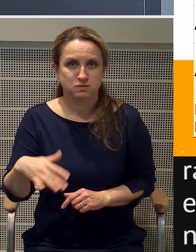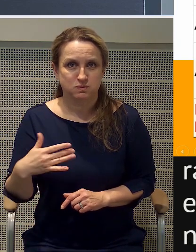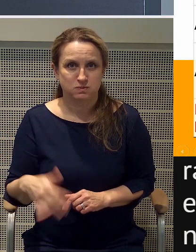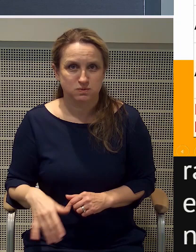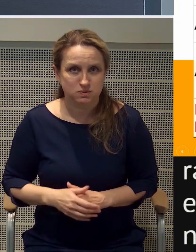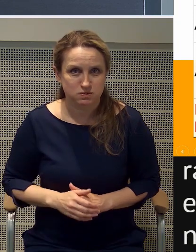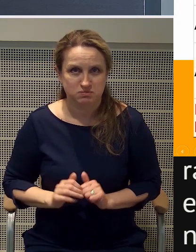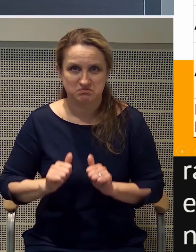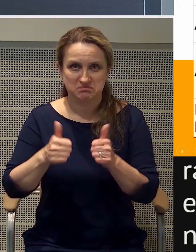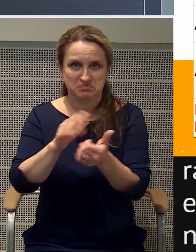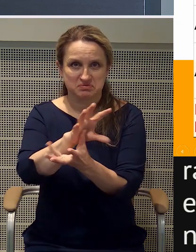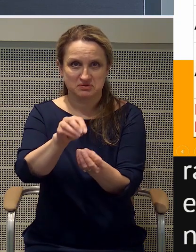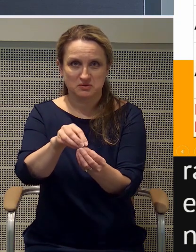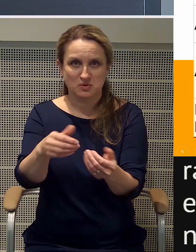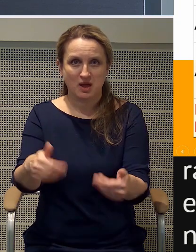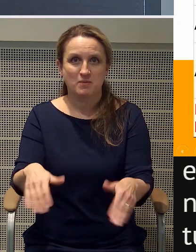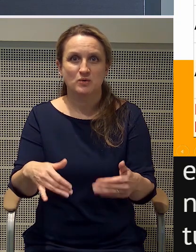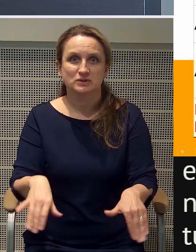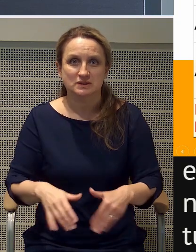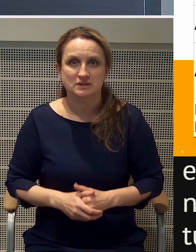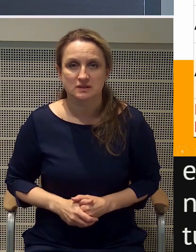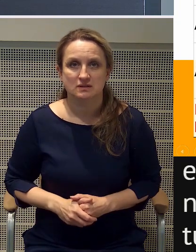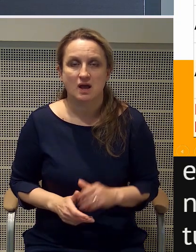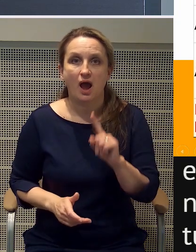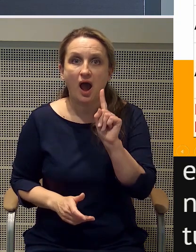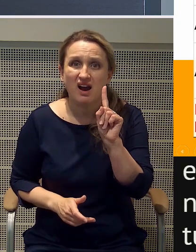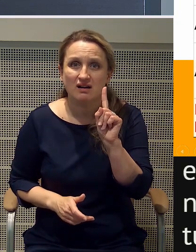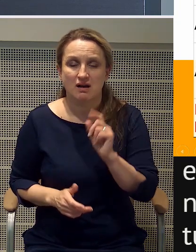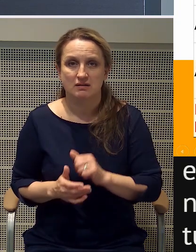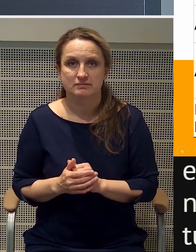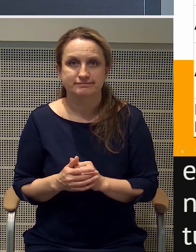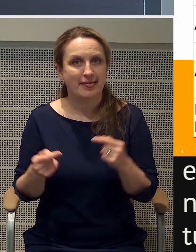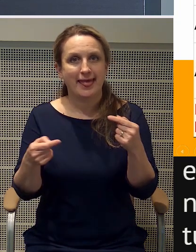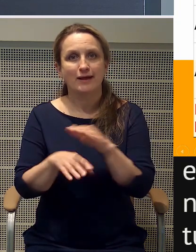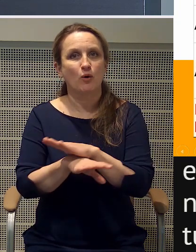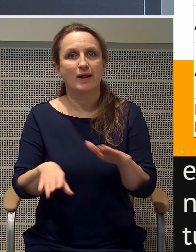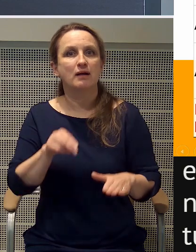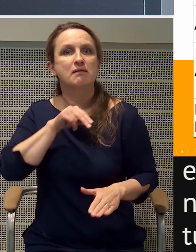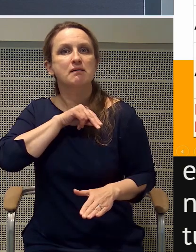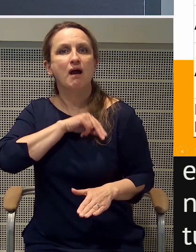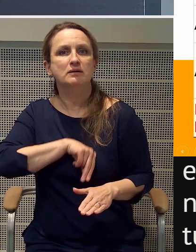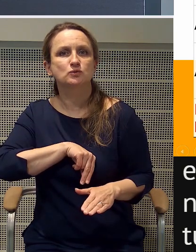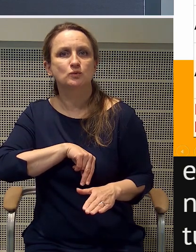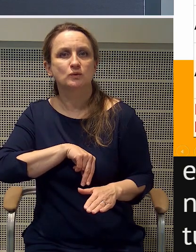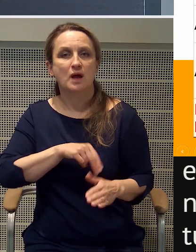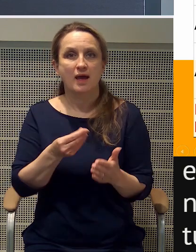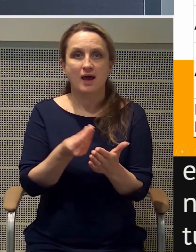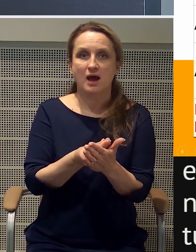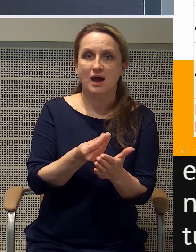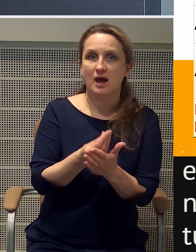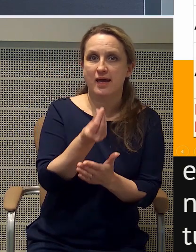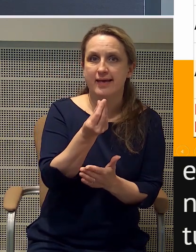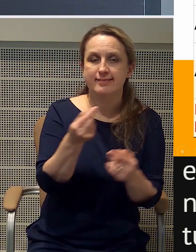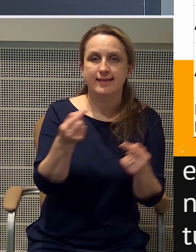year of gaining height. So we've seen much better results. But again,